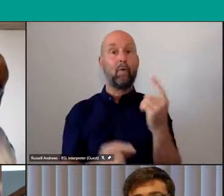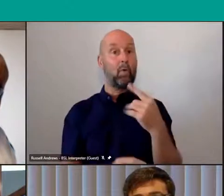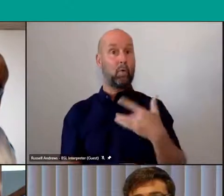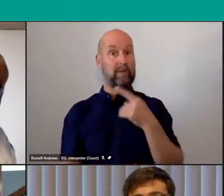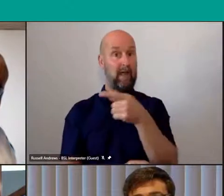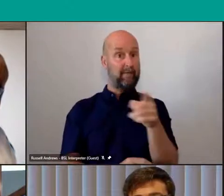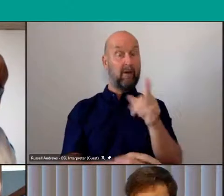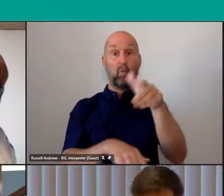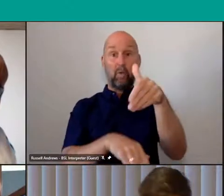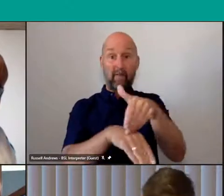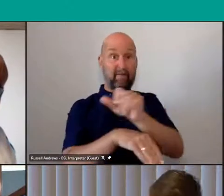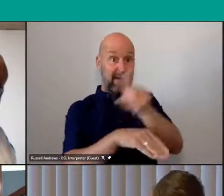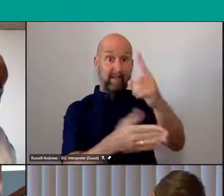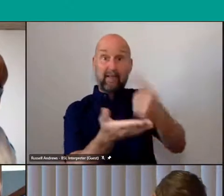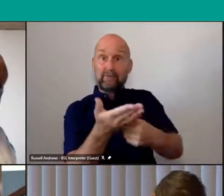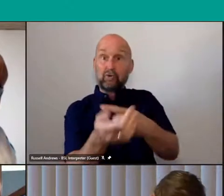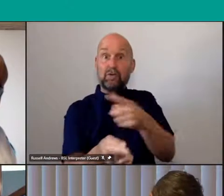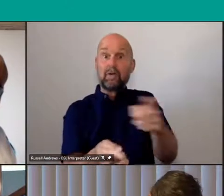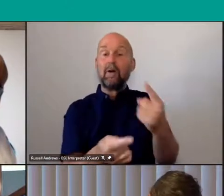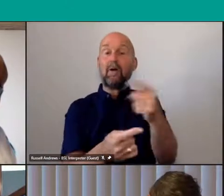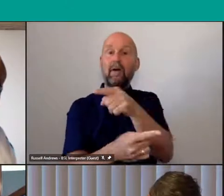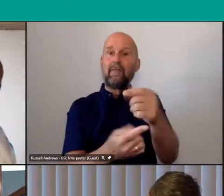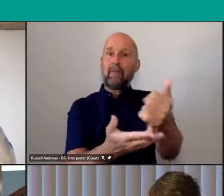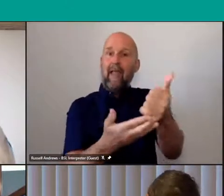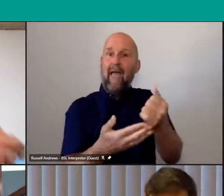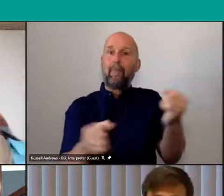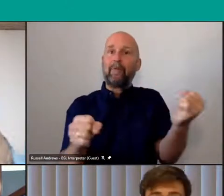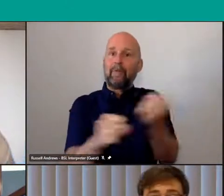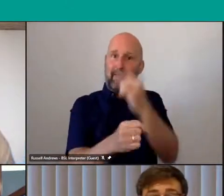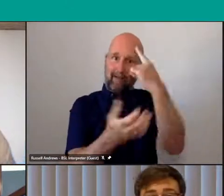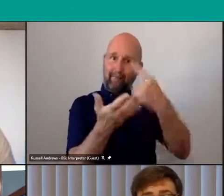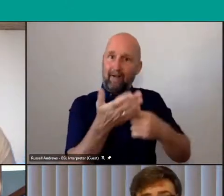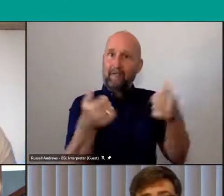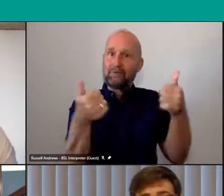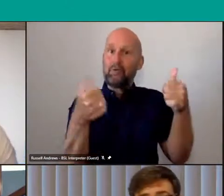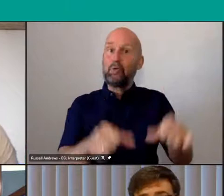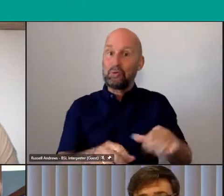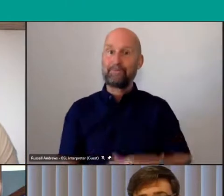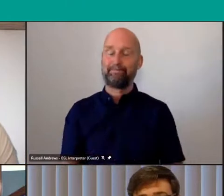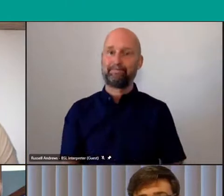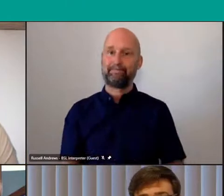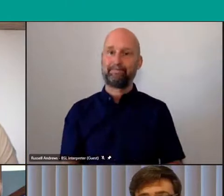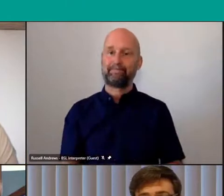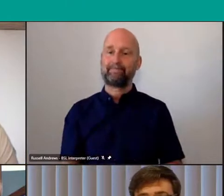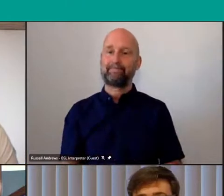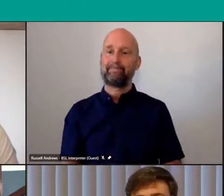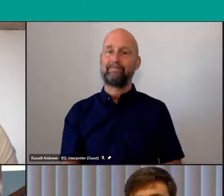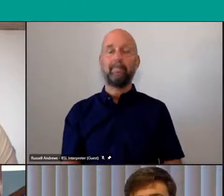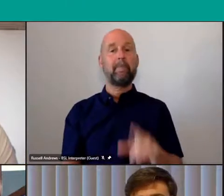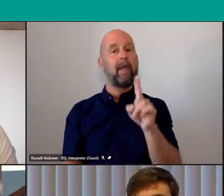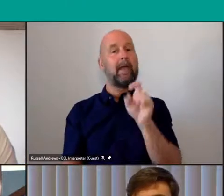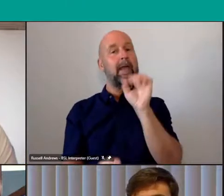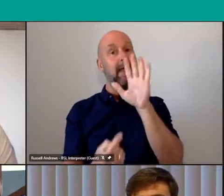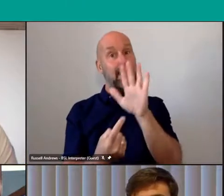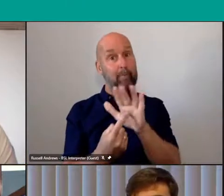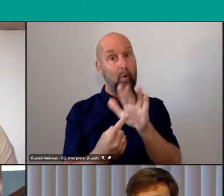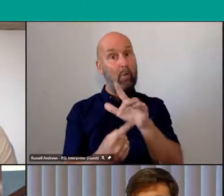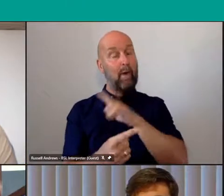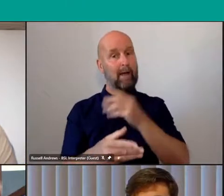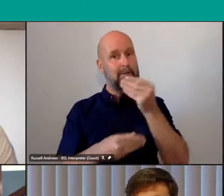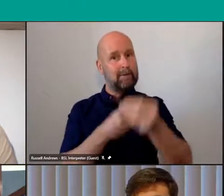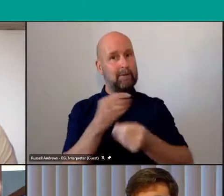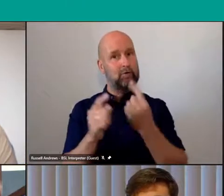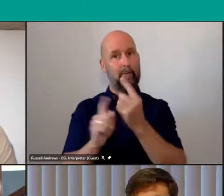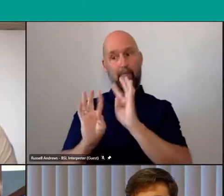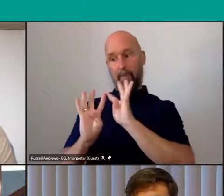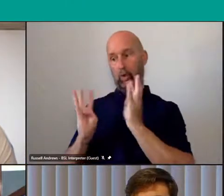will be affected by this are the ones helping us to come up with a solution. Now, an important thread through everything that we were doing